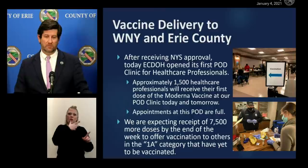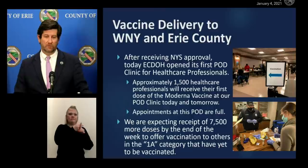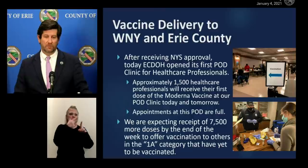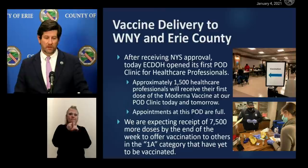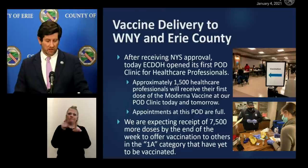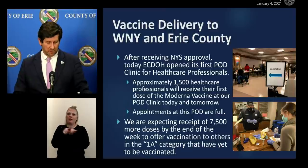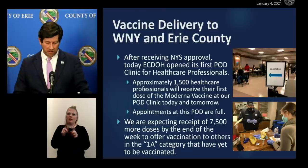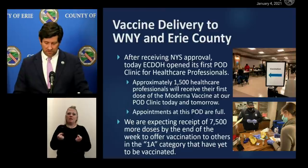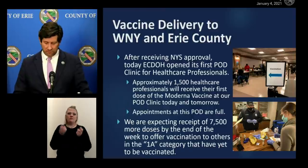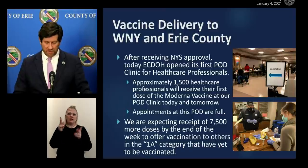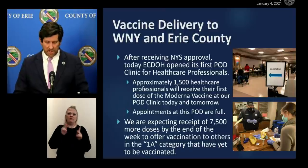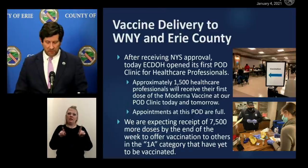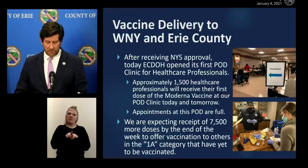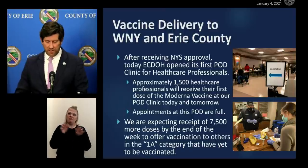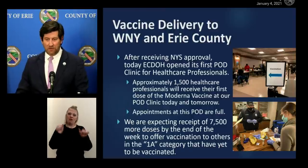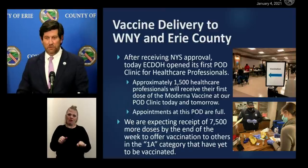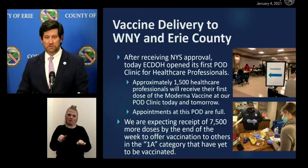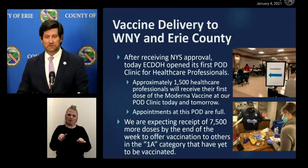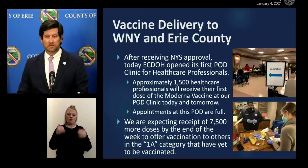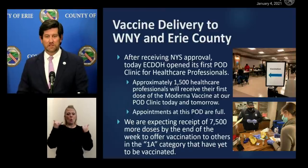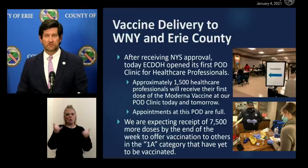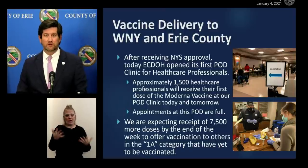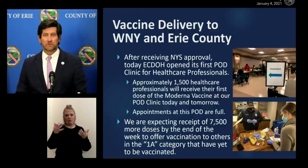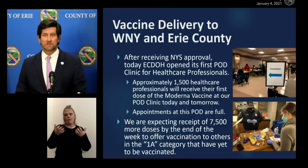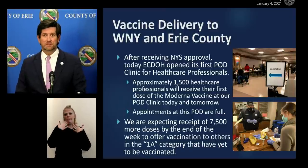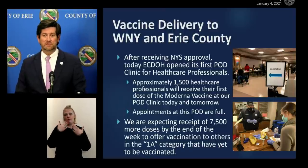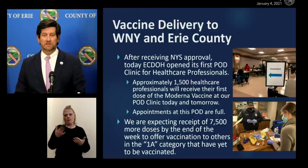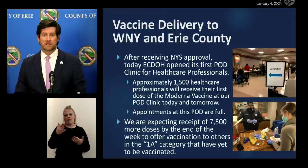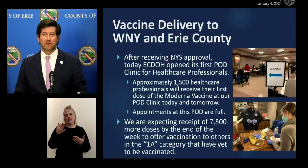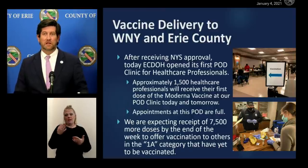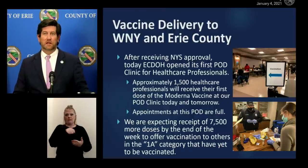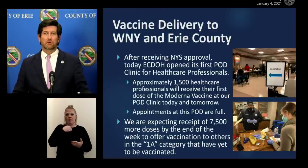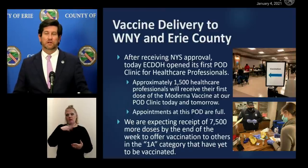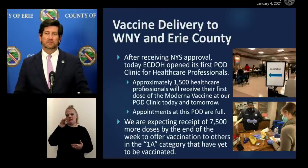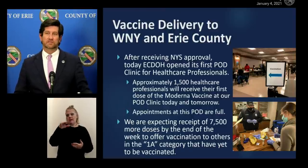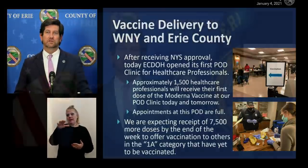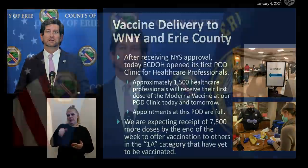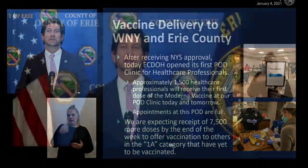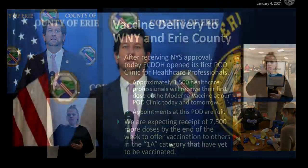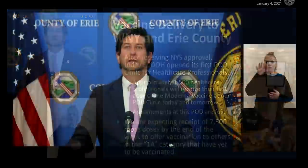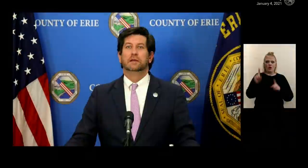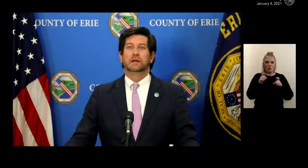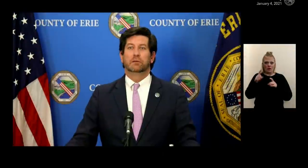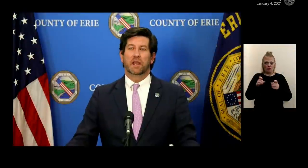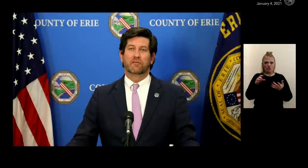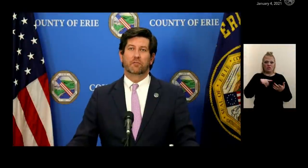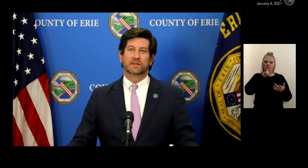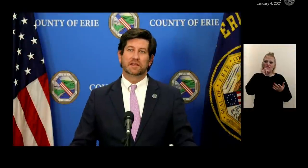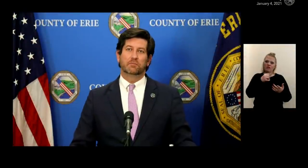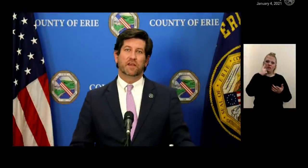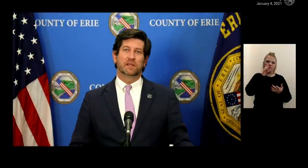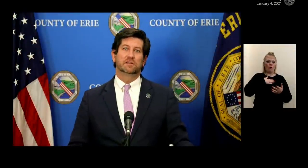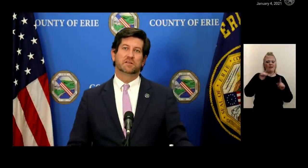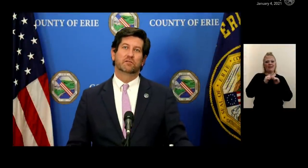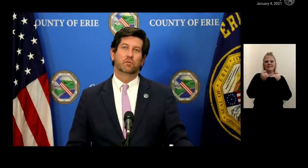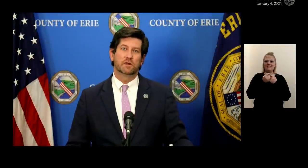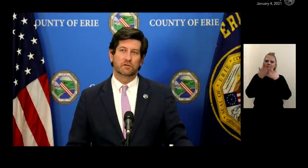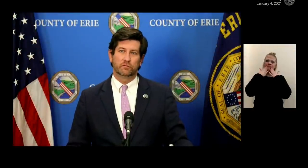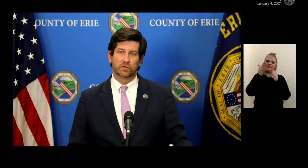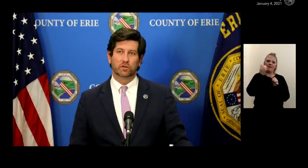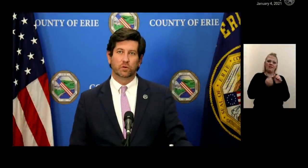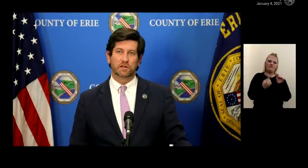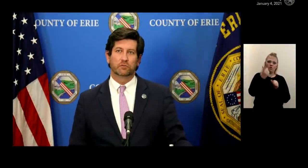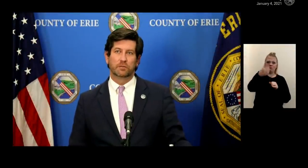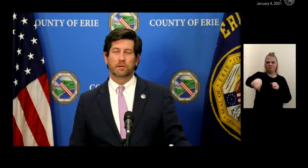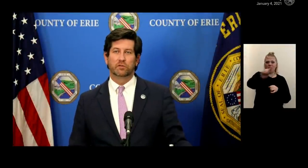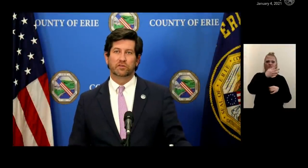as possible. So with that, want to thank our members of the media for their questions. I want to certainly on behalf of my team, thank each and every one of